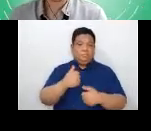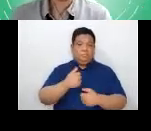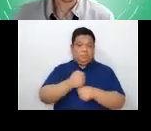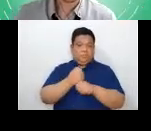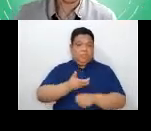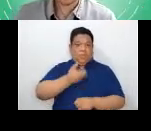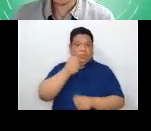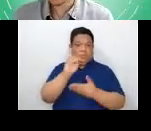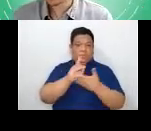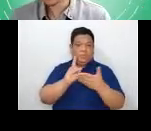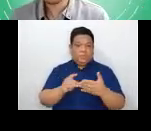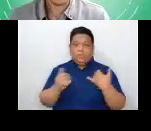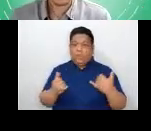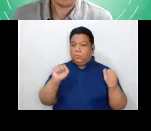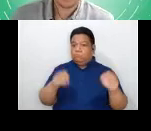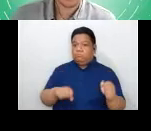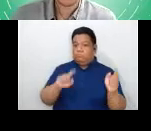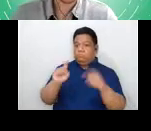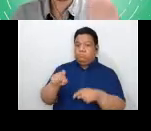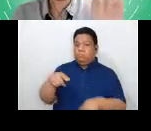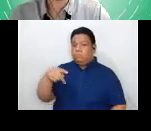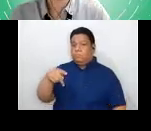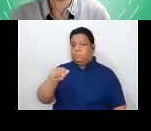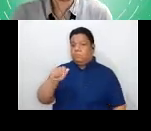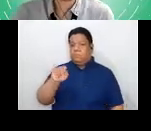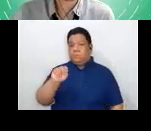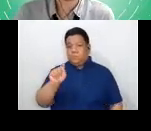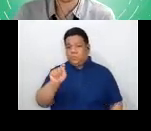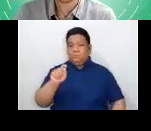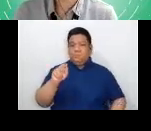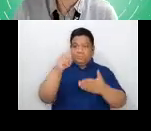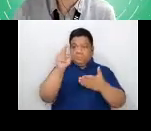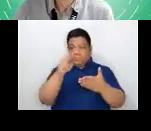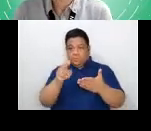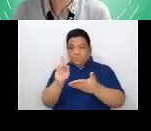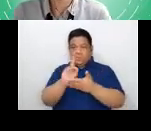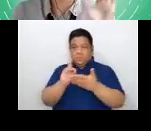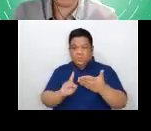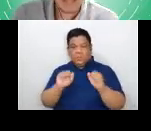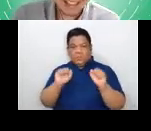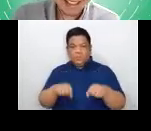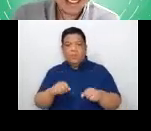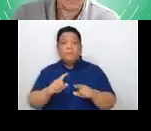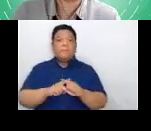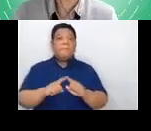now, we can all go onto Paint and then draw up some kind of ugly design for a new cereal. But we can, okay?